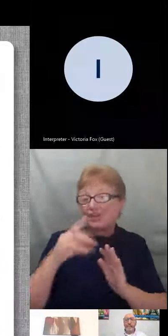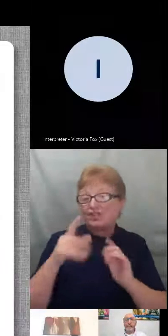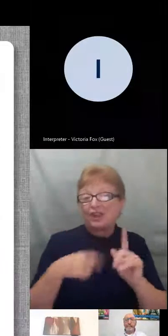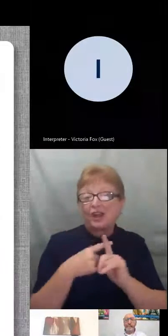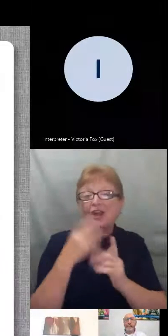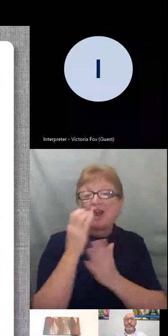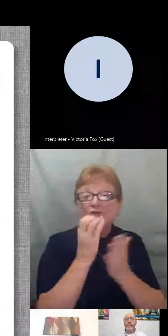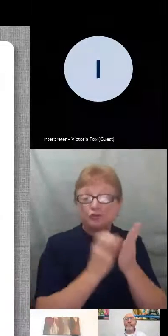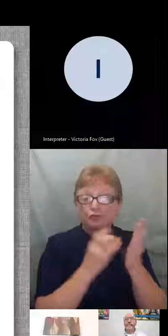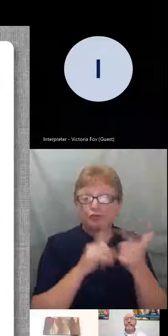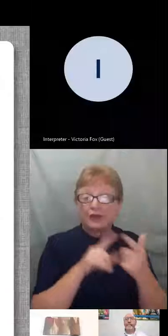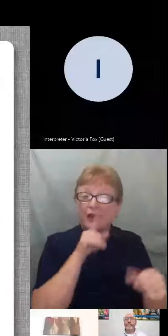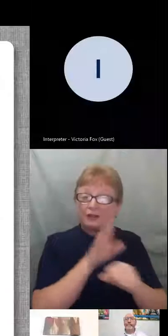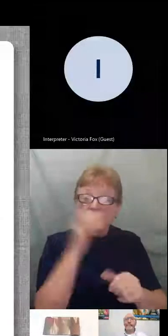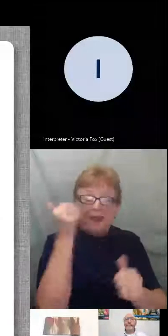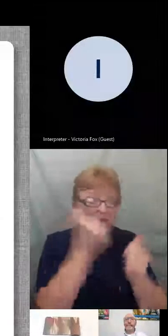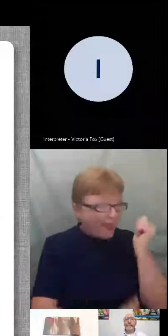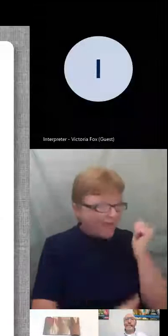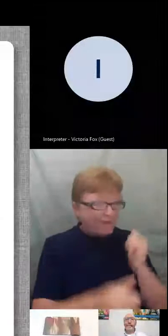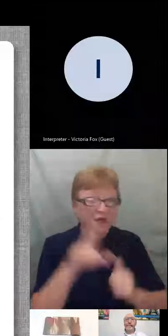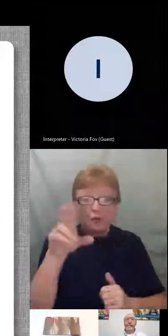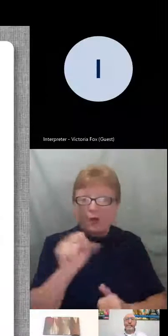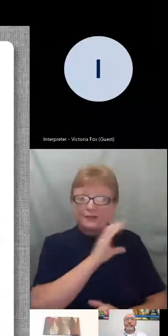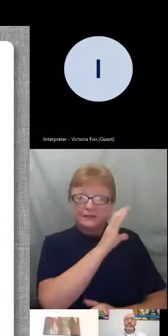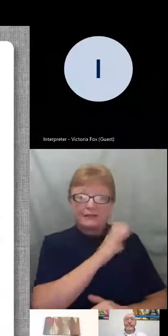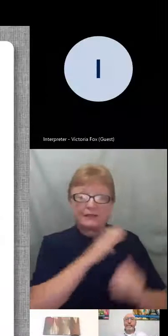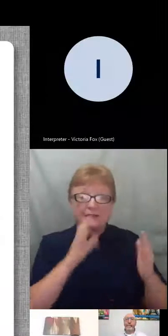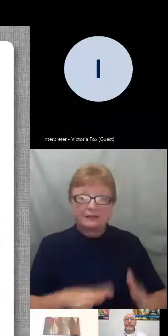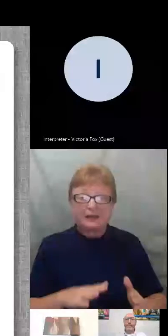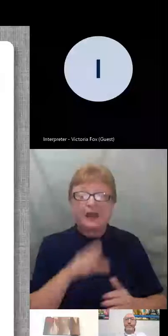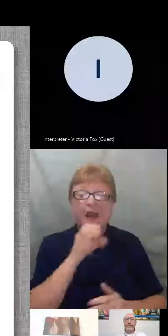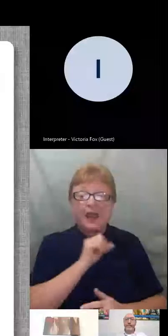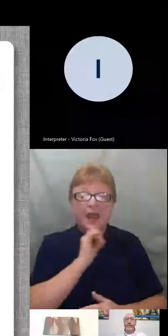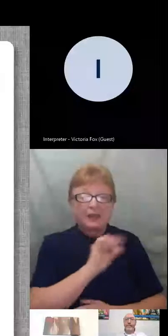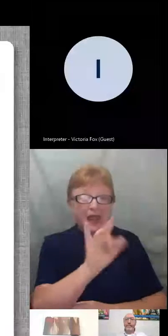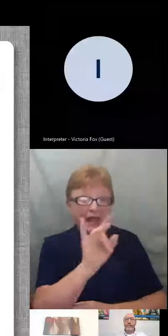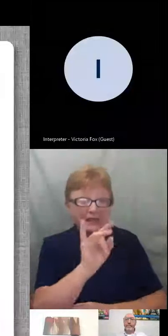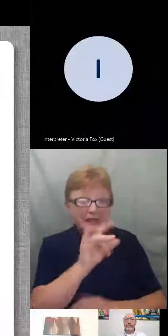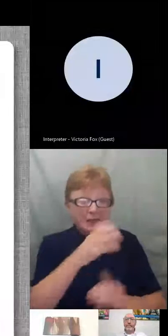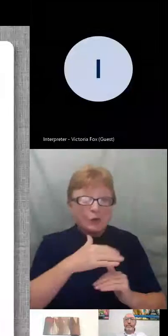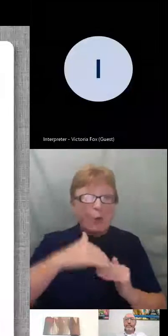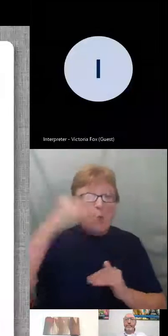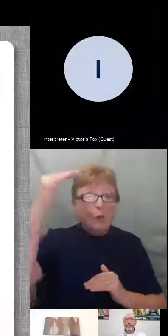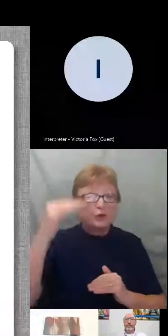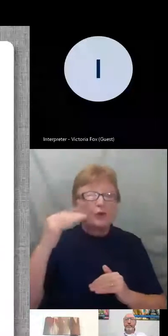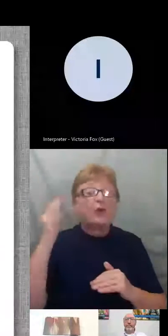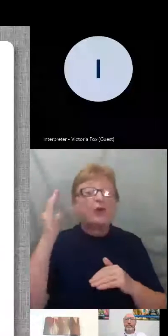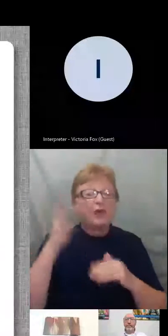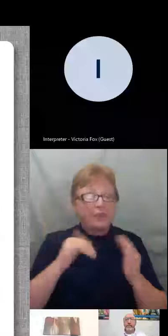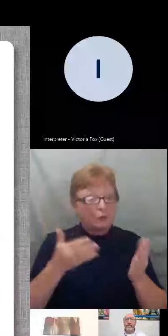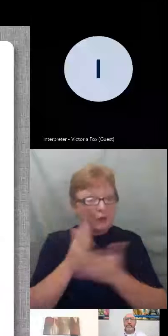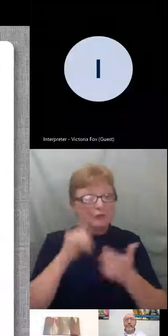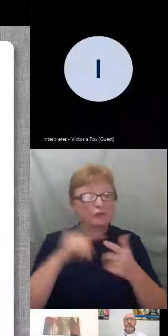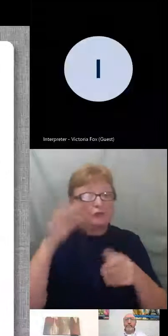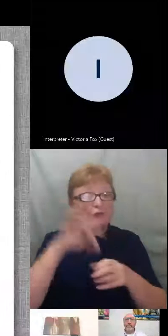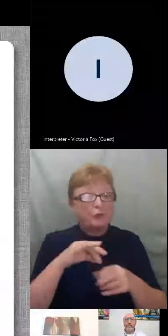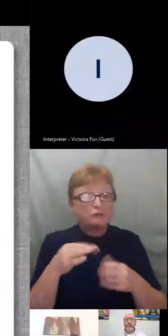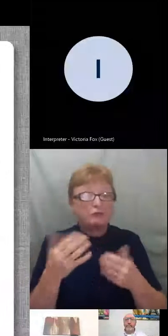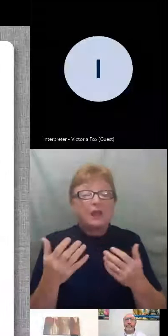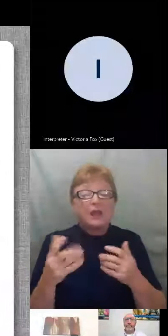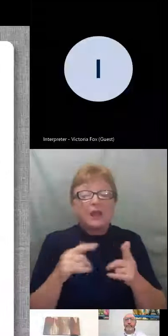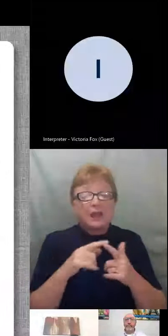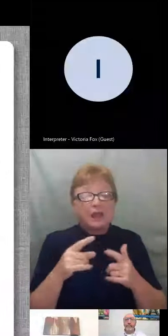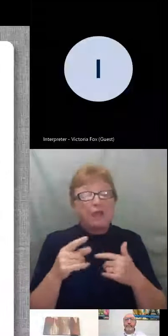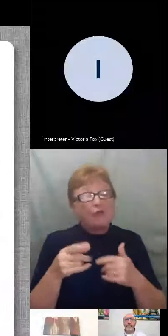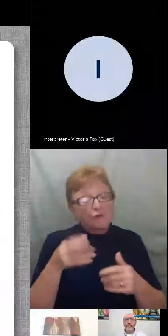or older the right to vote. Whether you vote at the polls or by absentee ballot, voting is